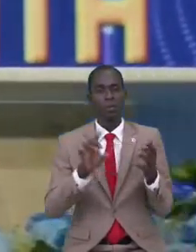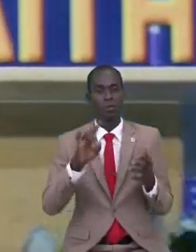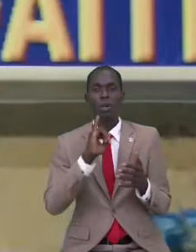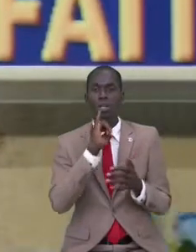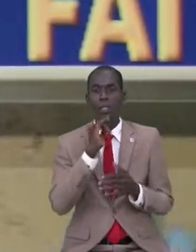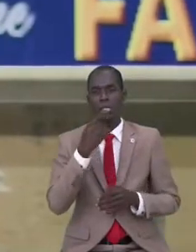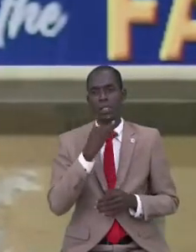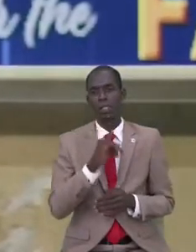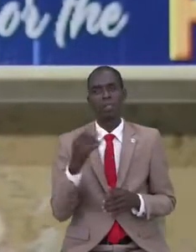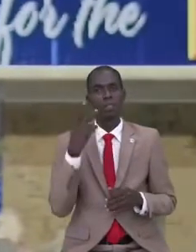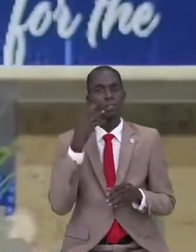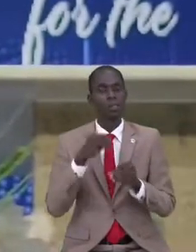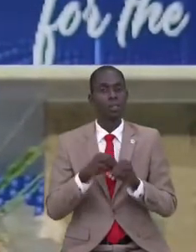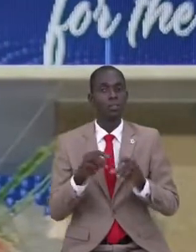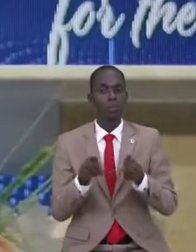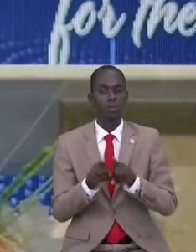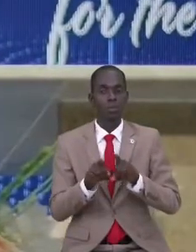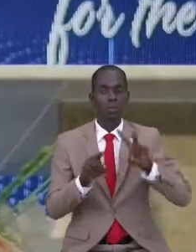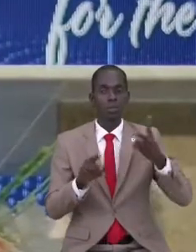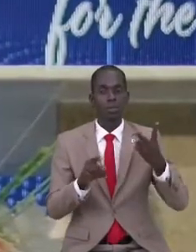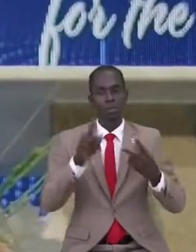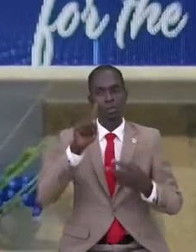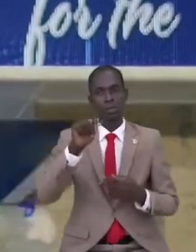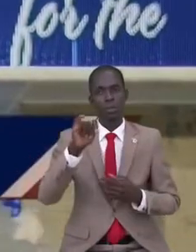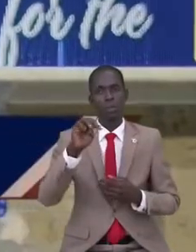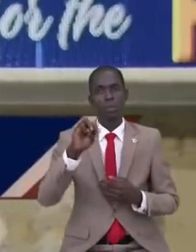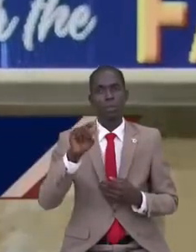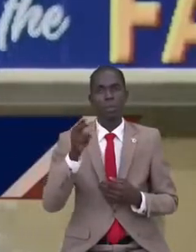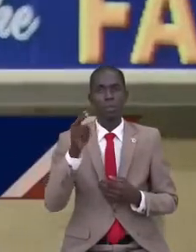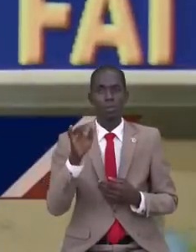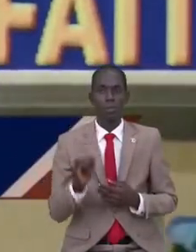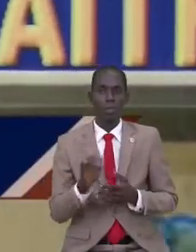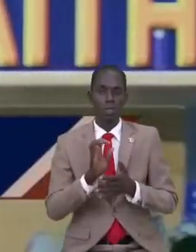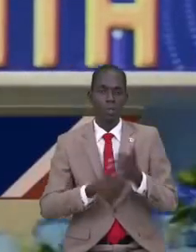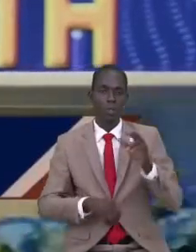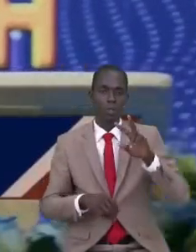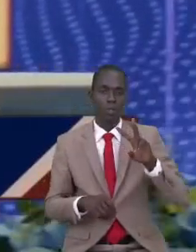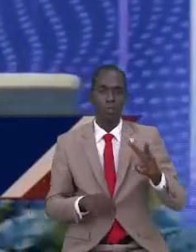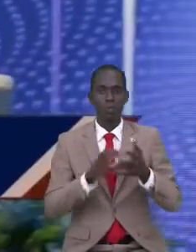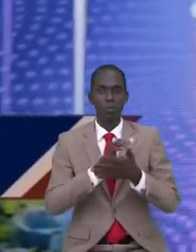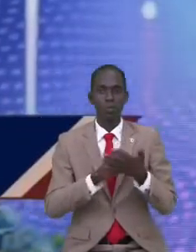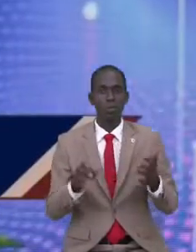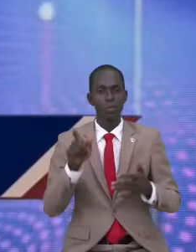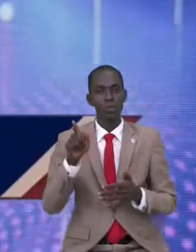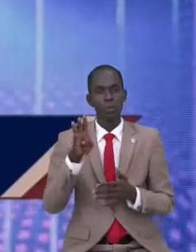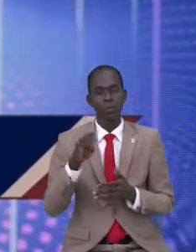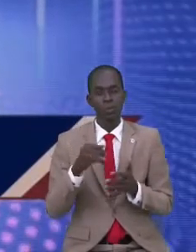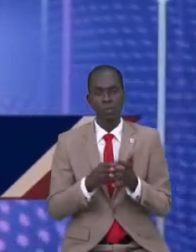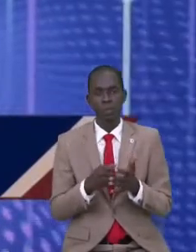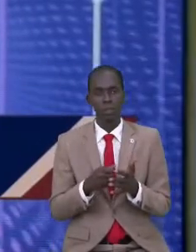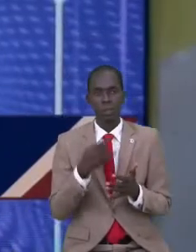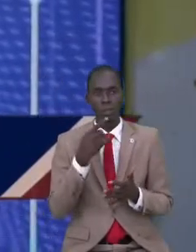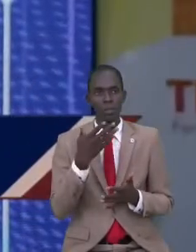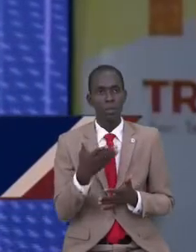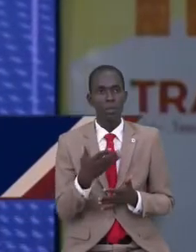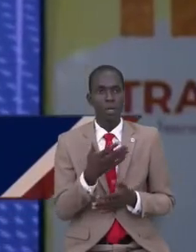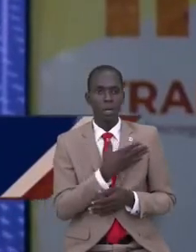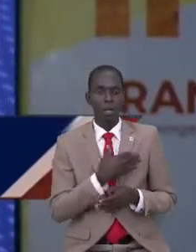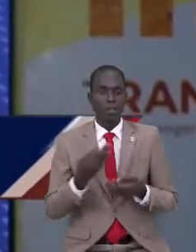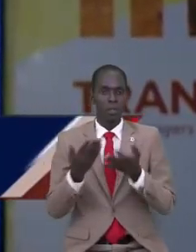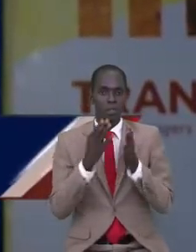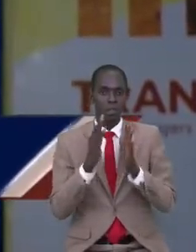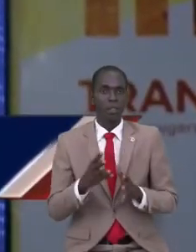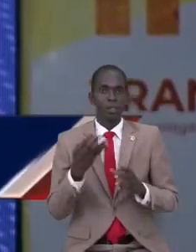at 2 Timothy chapter 2. And I'm reading from verse 24 there. It says, and the servant of